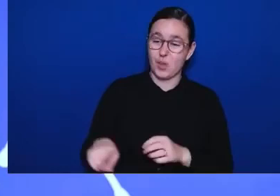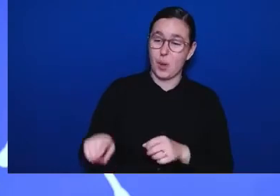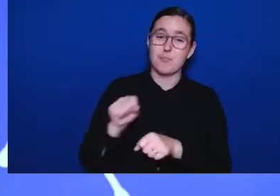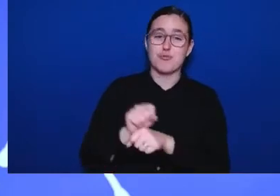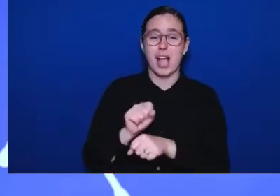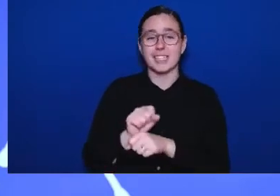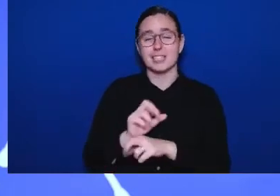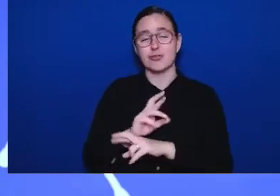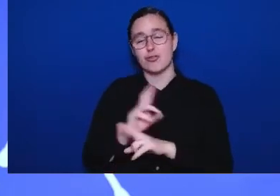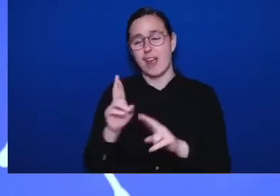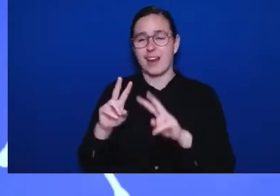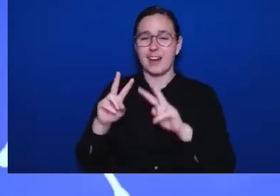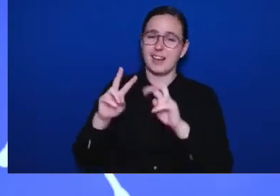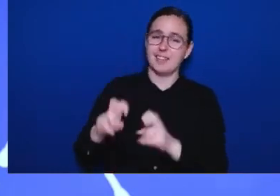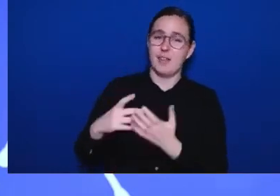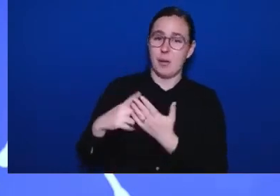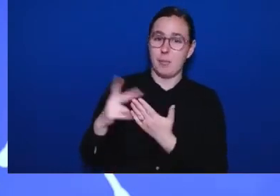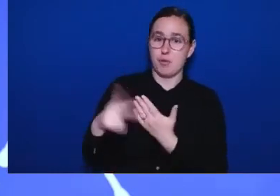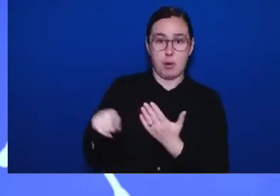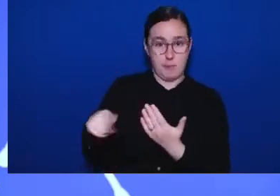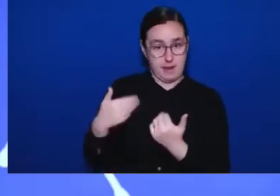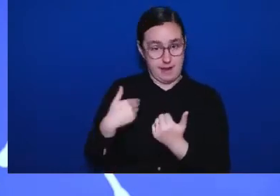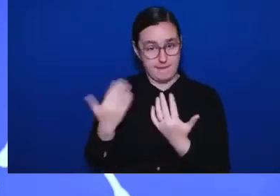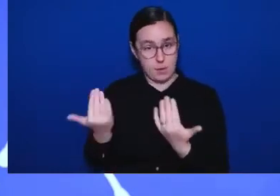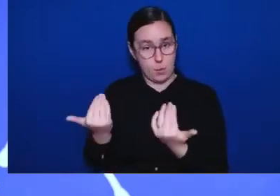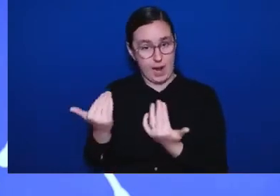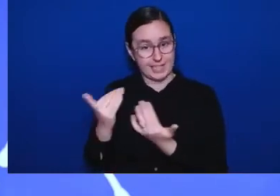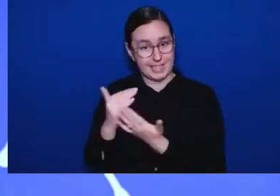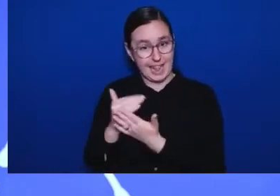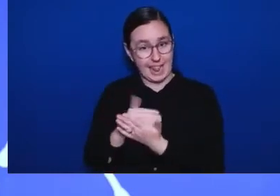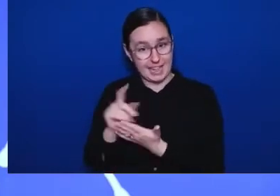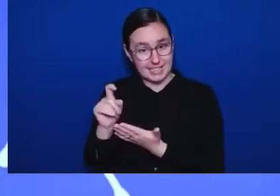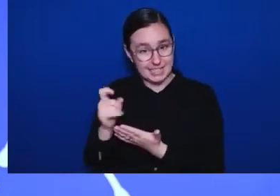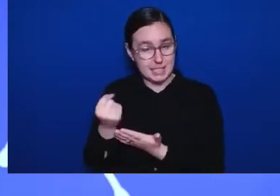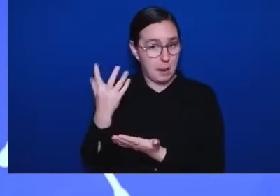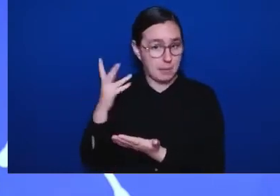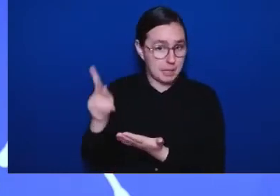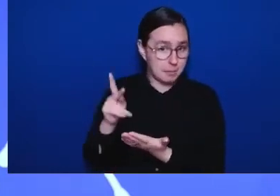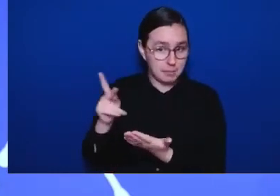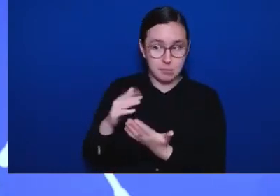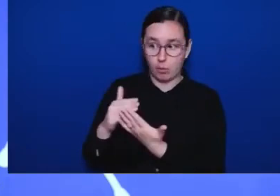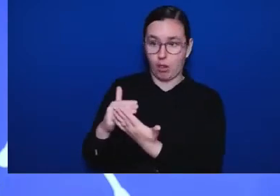on it? And if not, if you have an idea of how many people are still looking to take part in it.